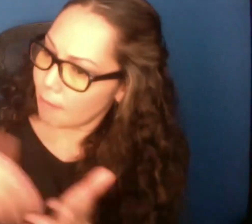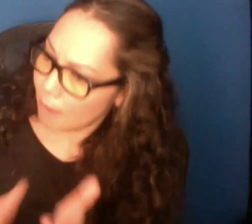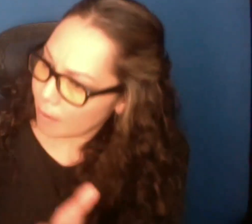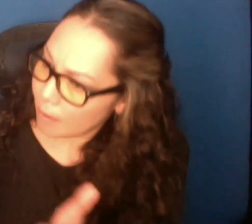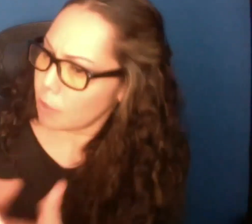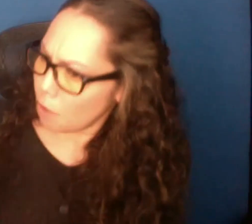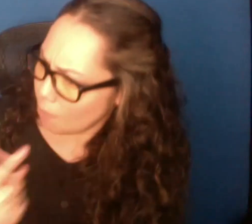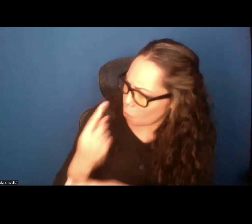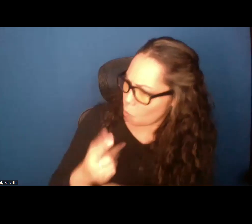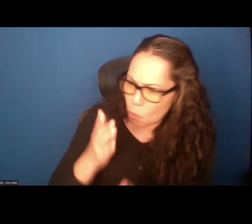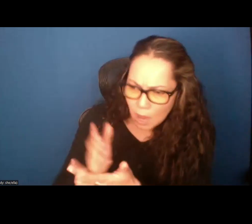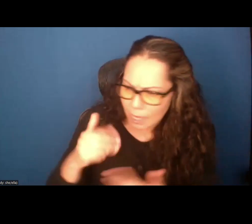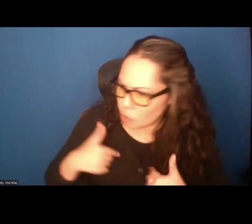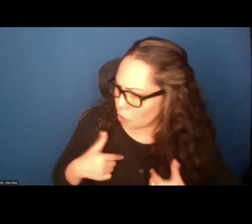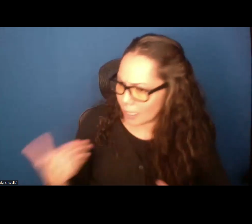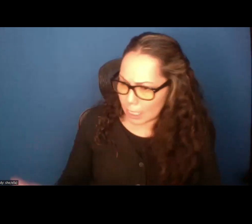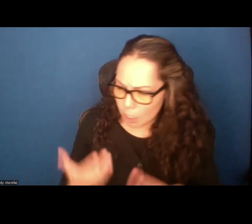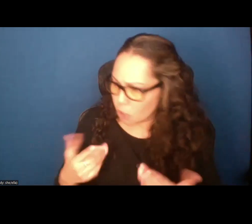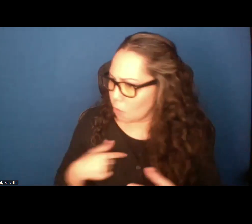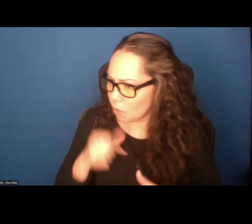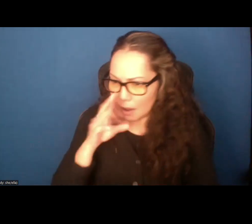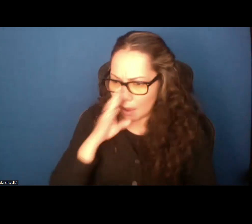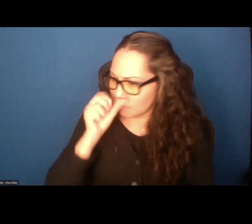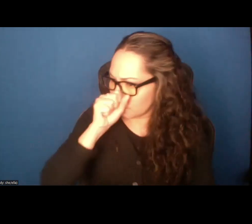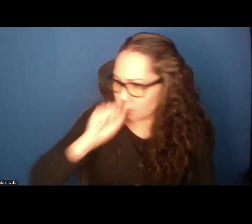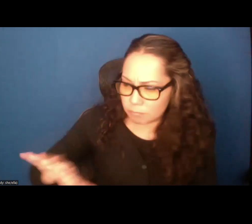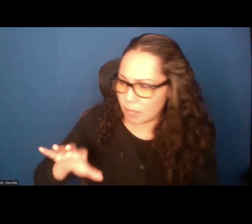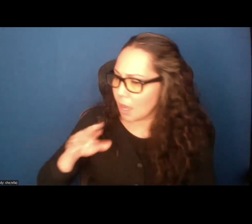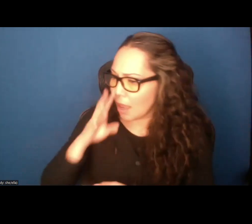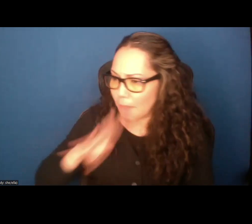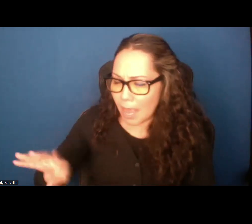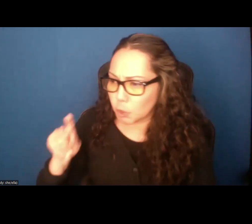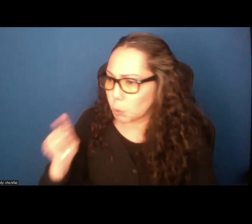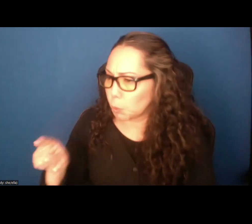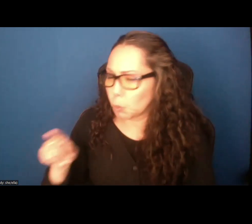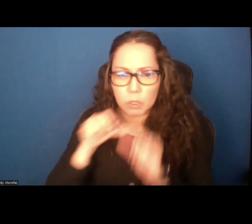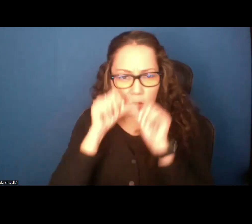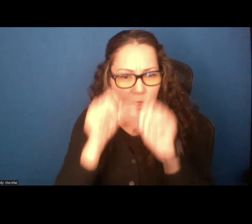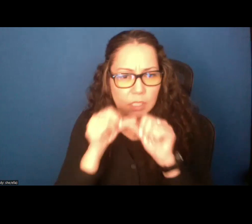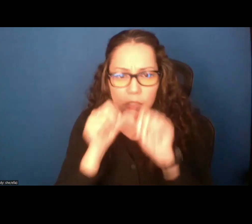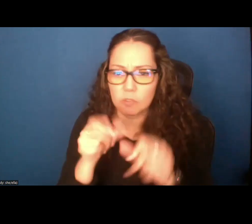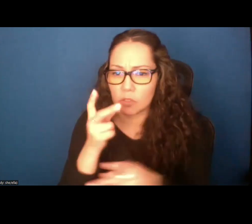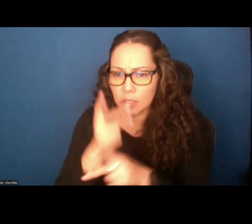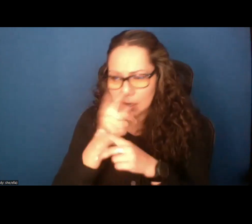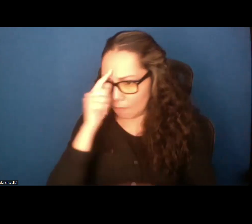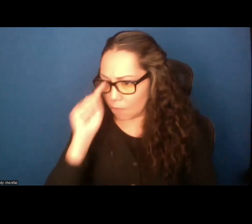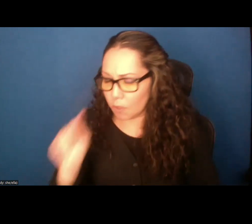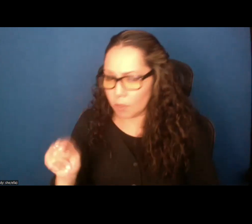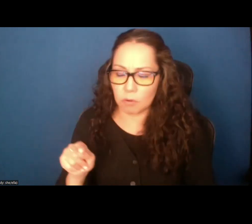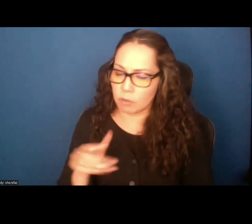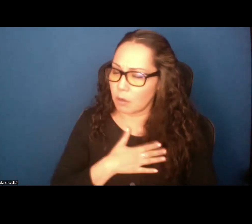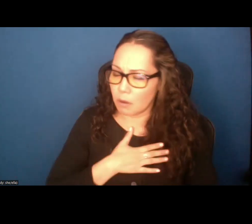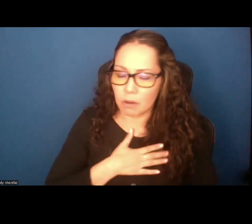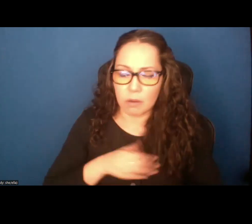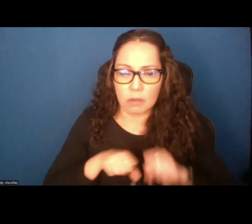with us, that we had not abandoned her, that we were going to continue to care for her. It was heartbreaking